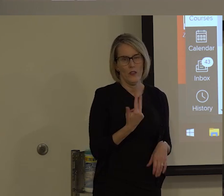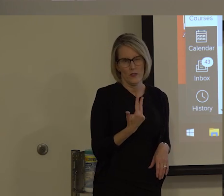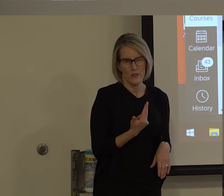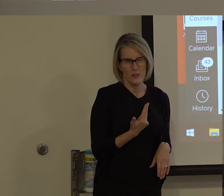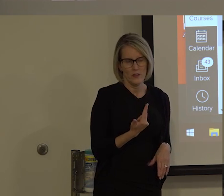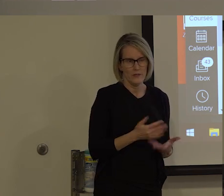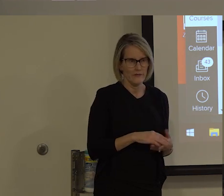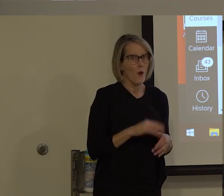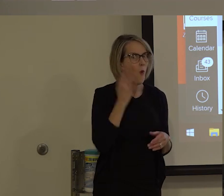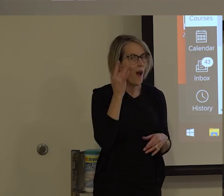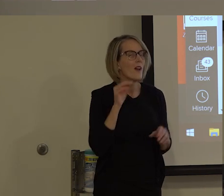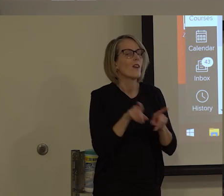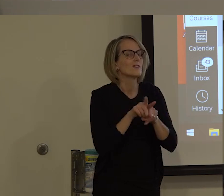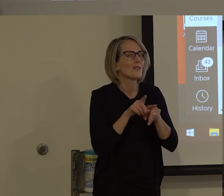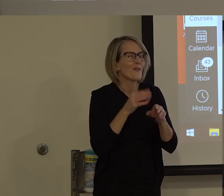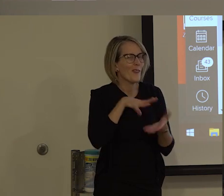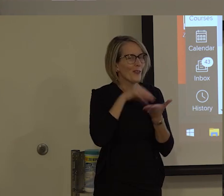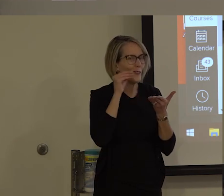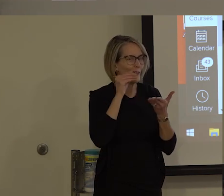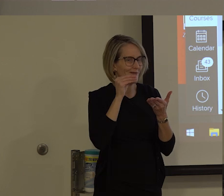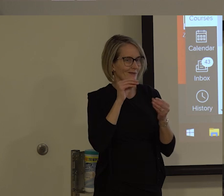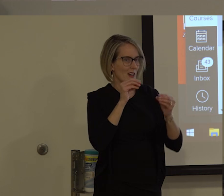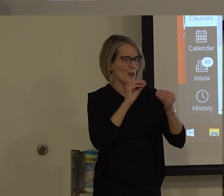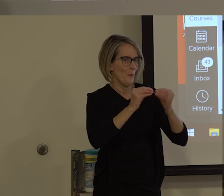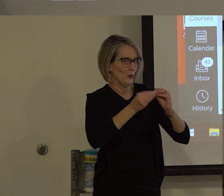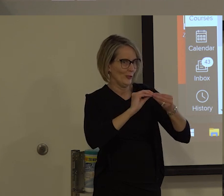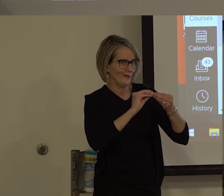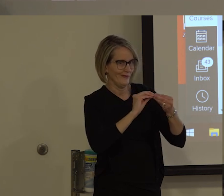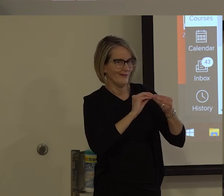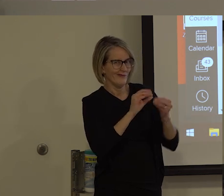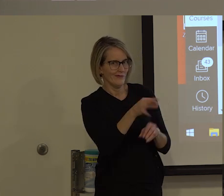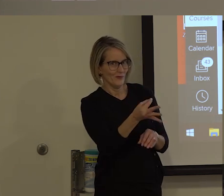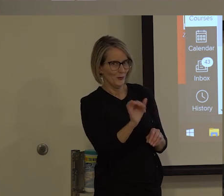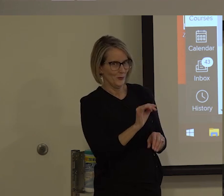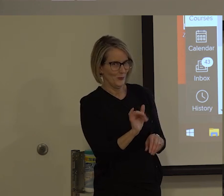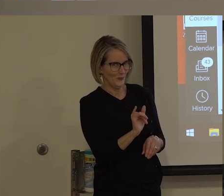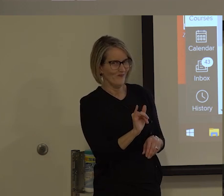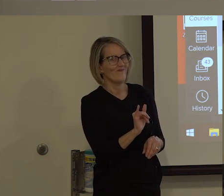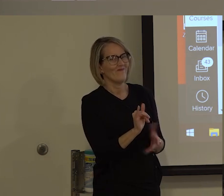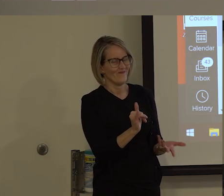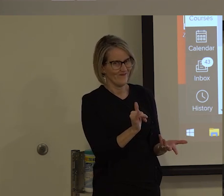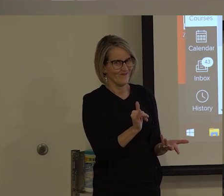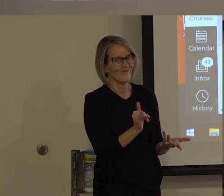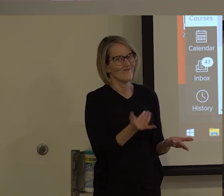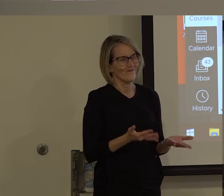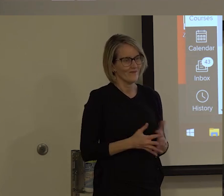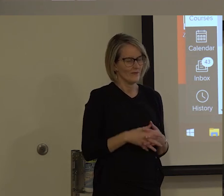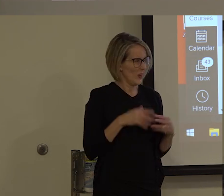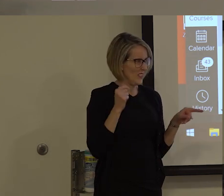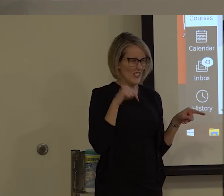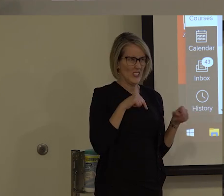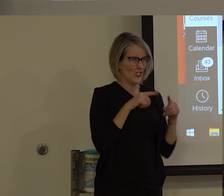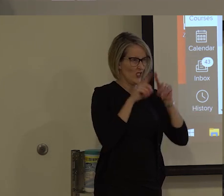numbers because they've also learned numbers by this point. So it's practicing those as well. And I will say you can, I don't know why I can't do it on this screen